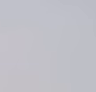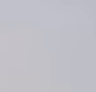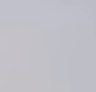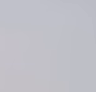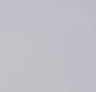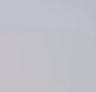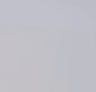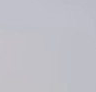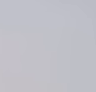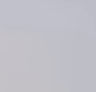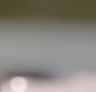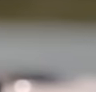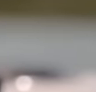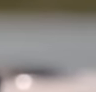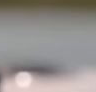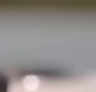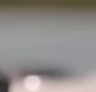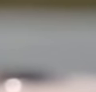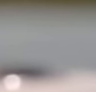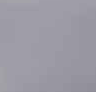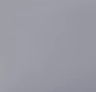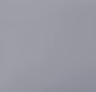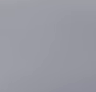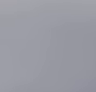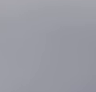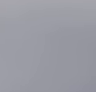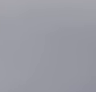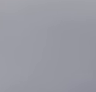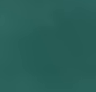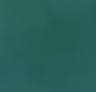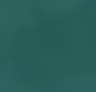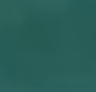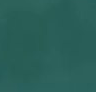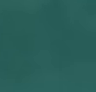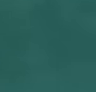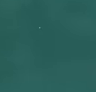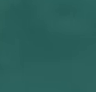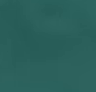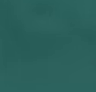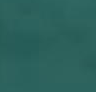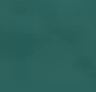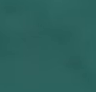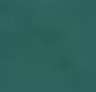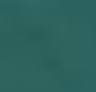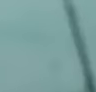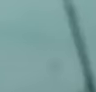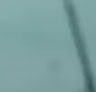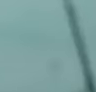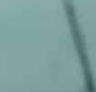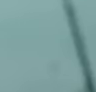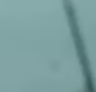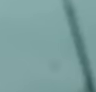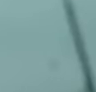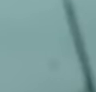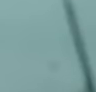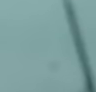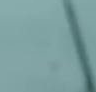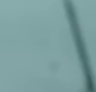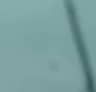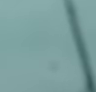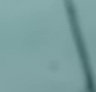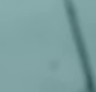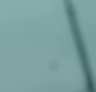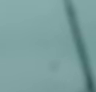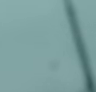I enjoy taking people out on tours and having the experience with them. What makes Long Island unique is we